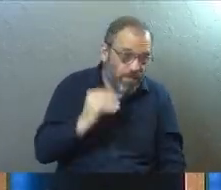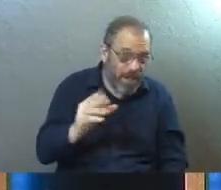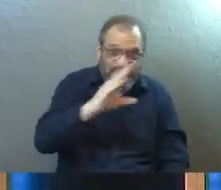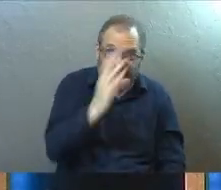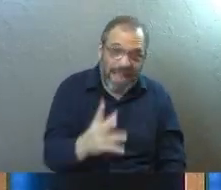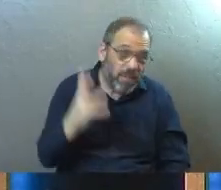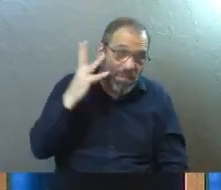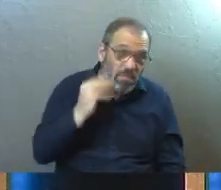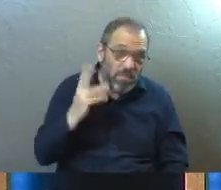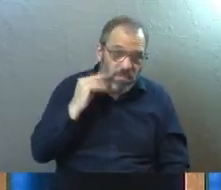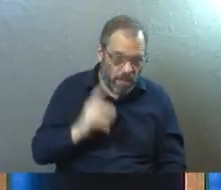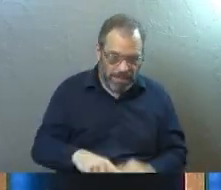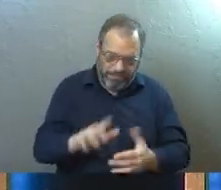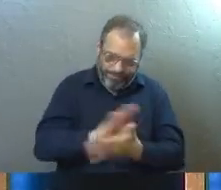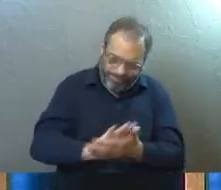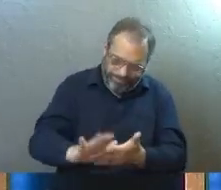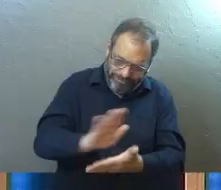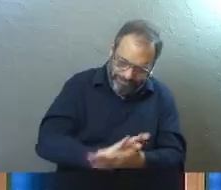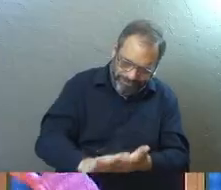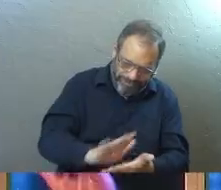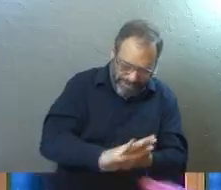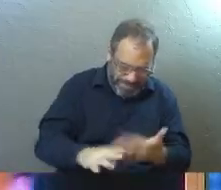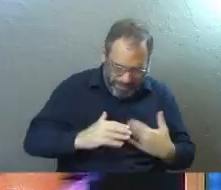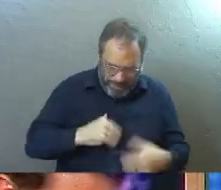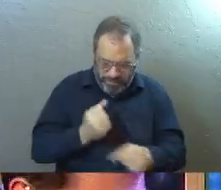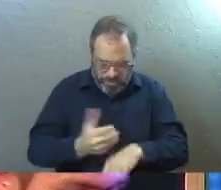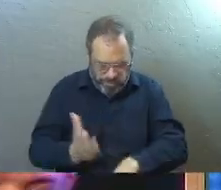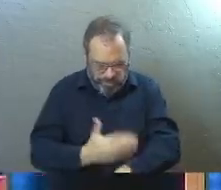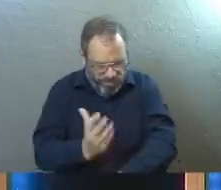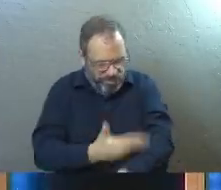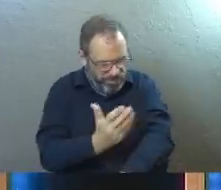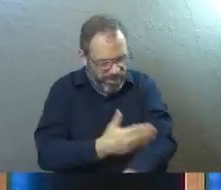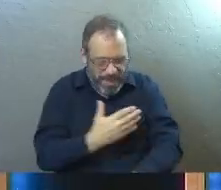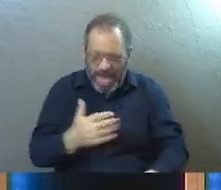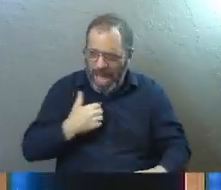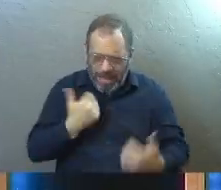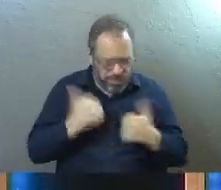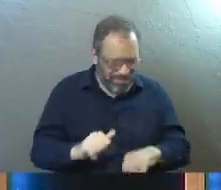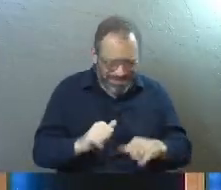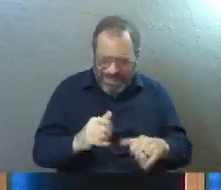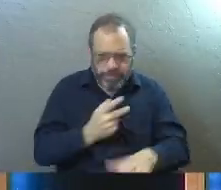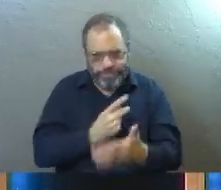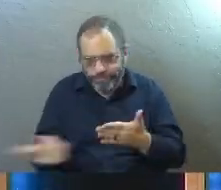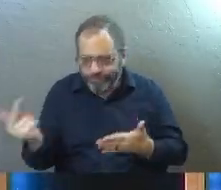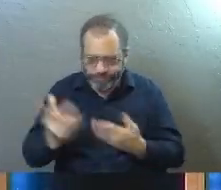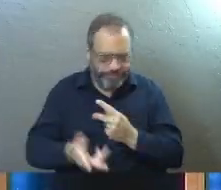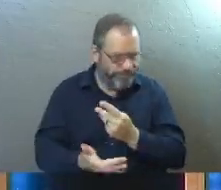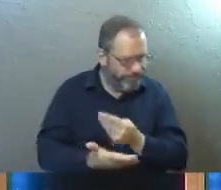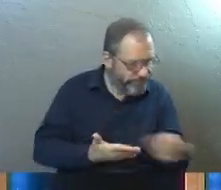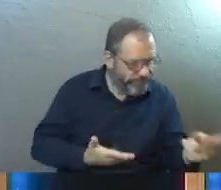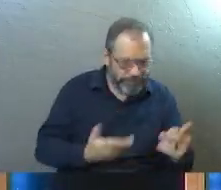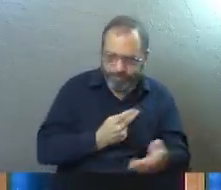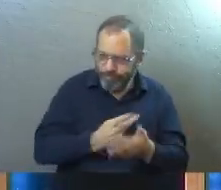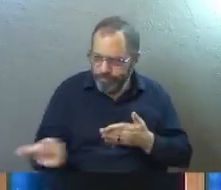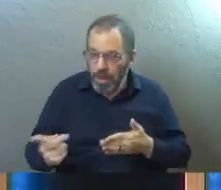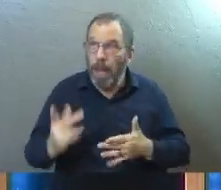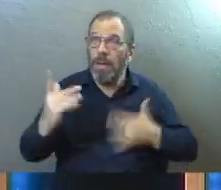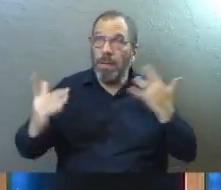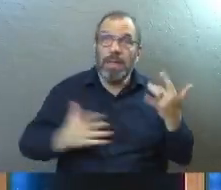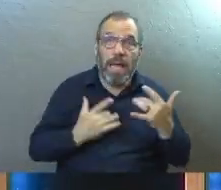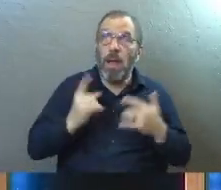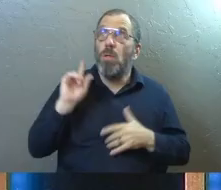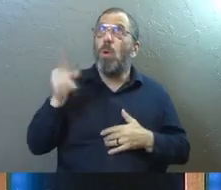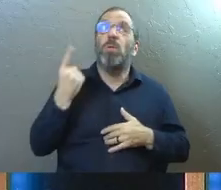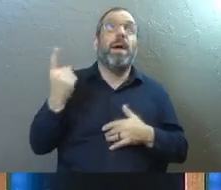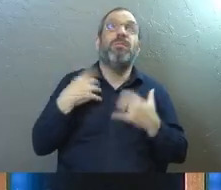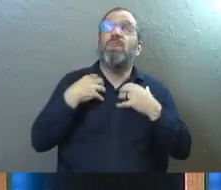had before. He's cleaning me up in ways that I tried to fix. I tried to clean up myself and they just didn't work. So I'm excited and I'm thankful that the